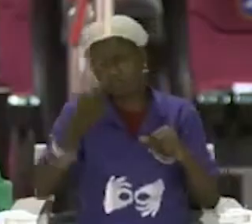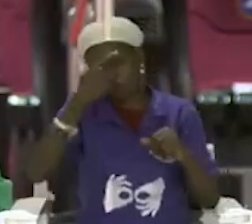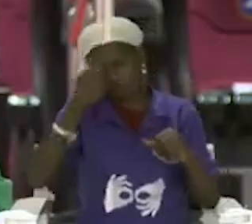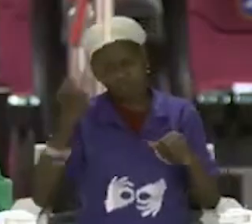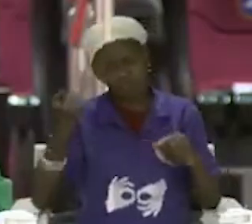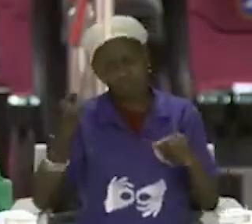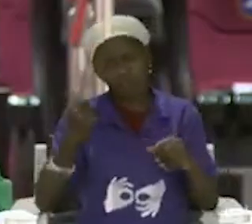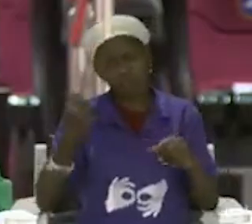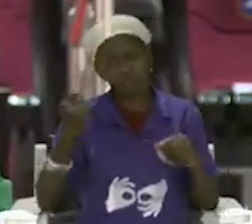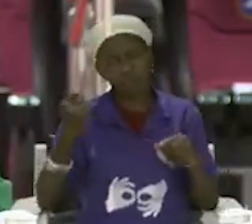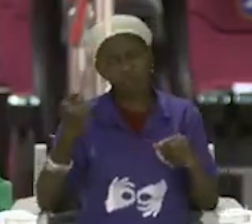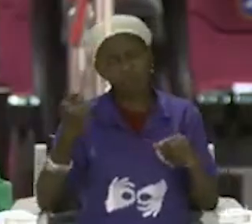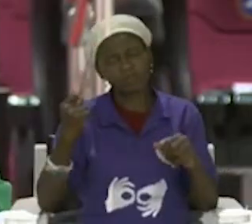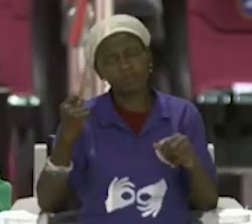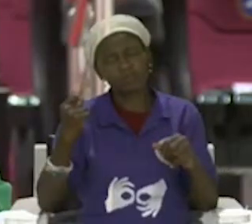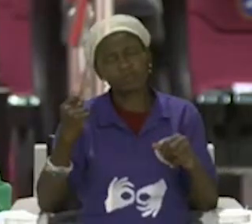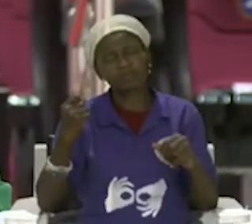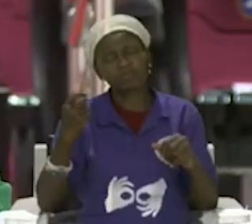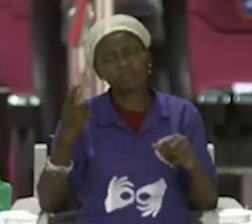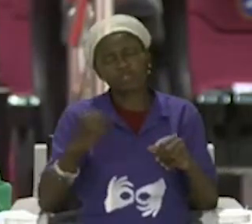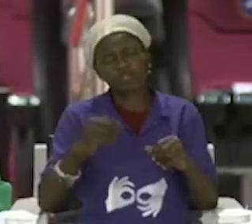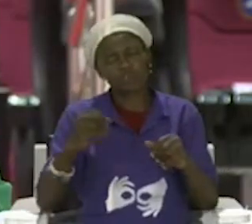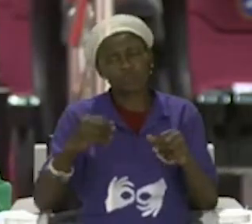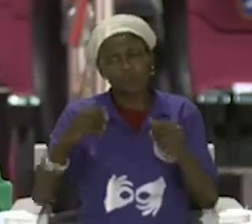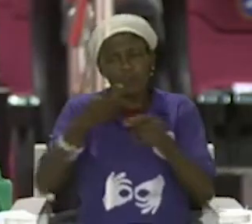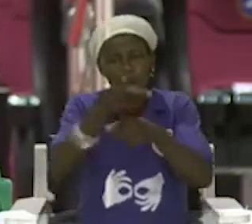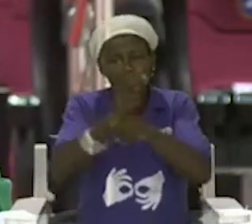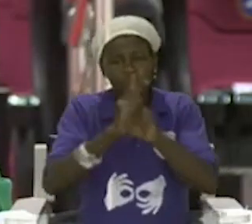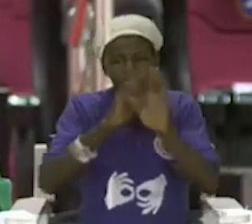Because the borrower is the